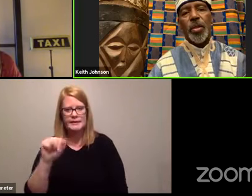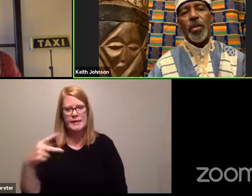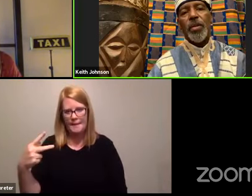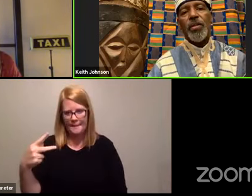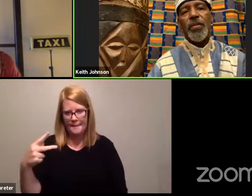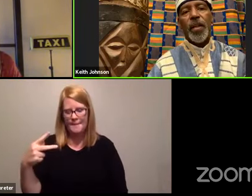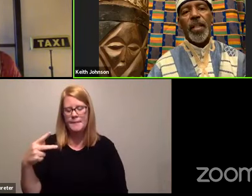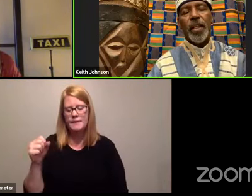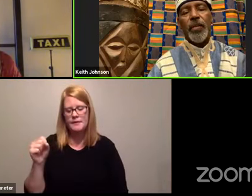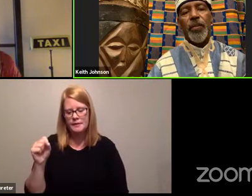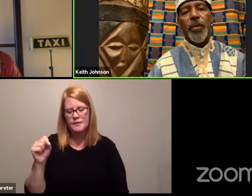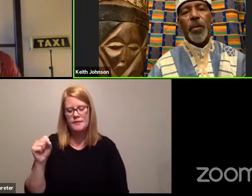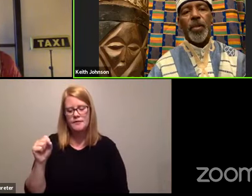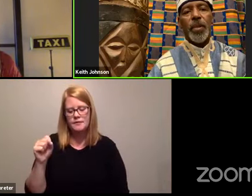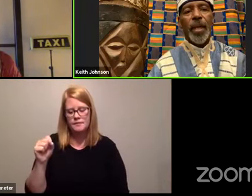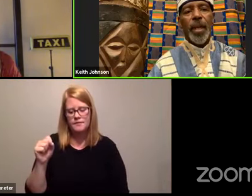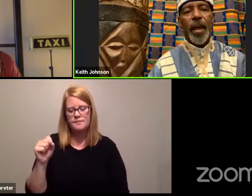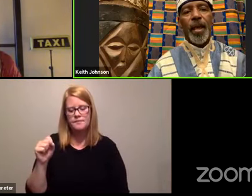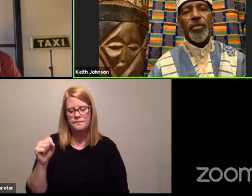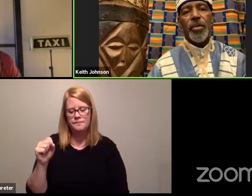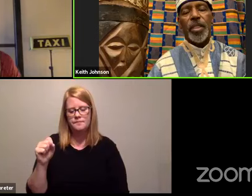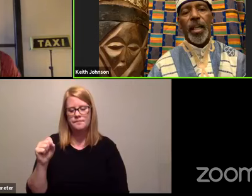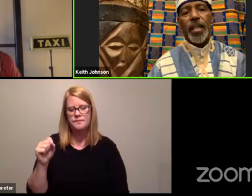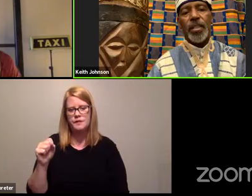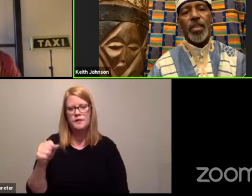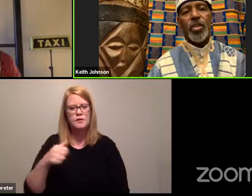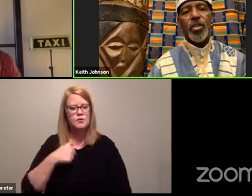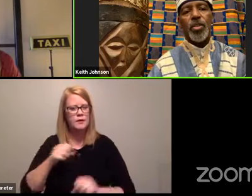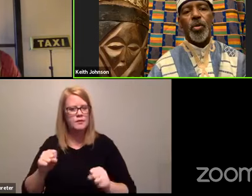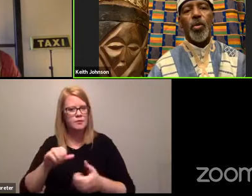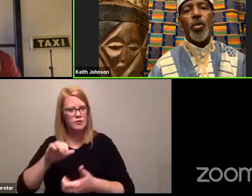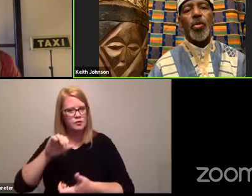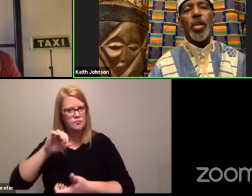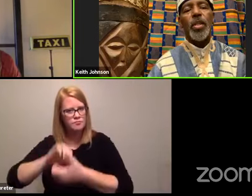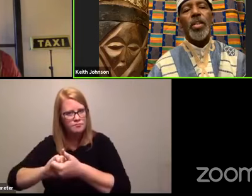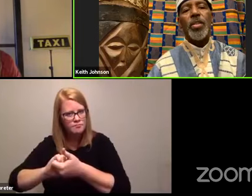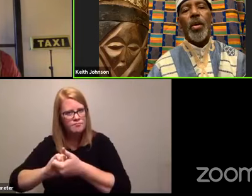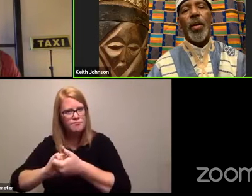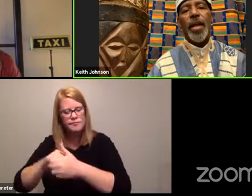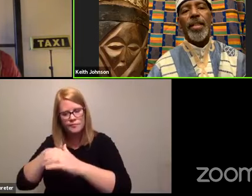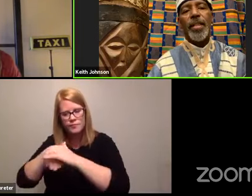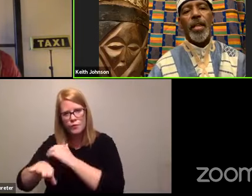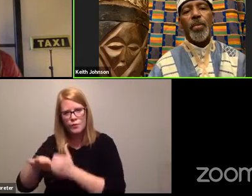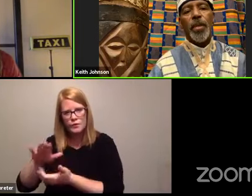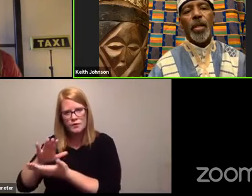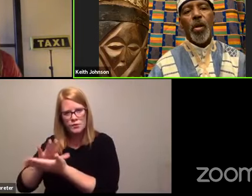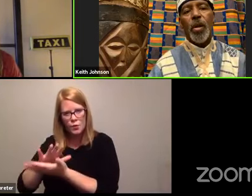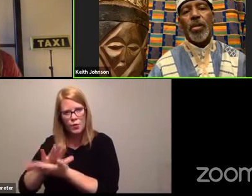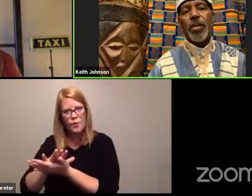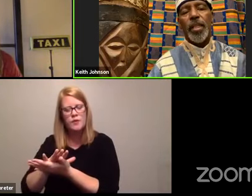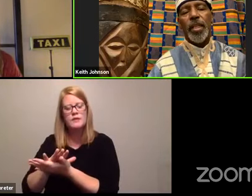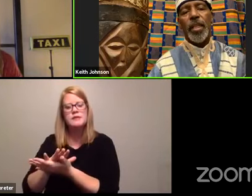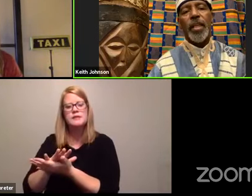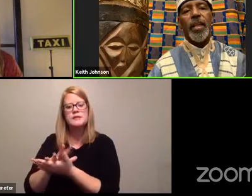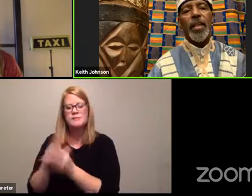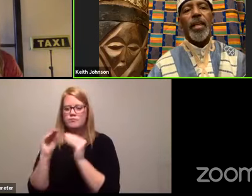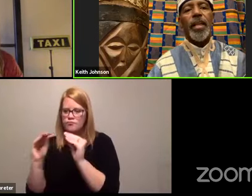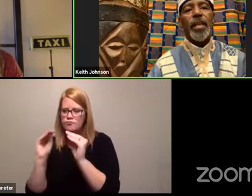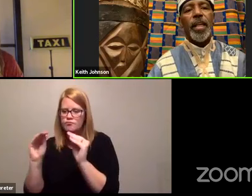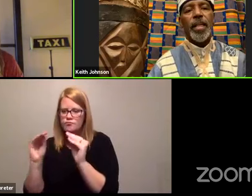ASU's funding form, and they have to take us into the schools. So I did something called